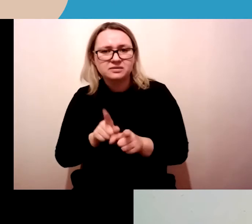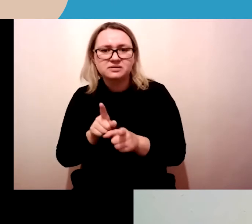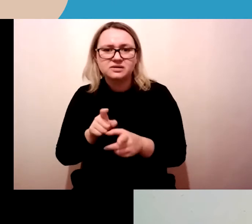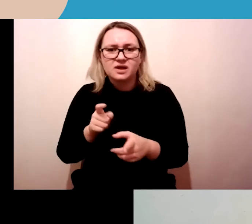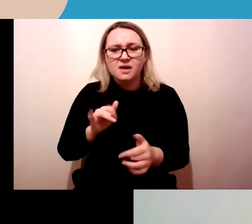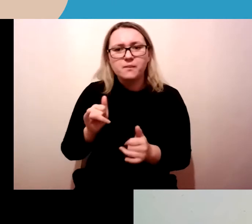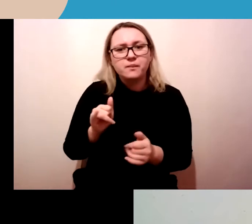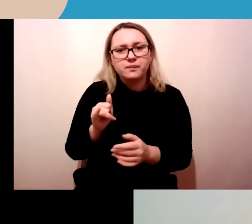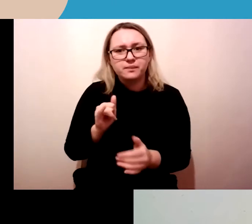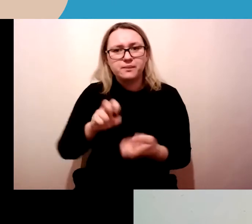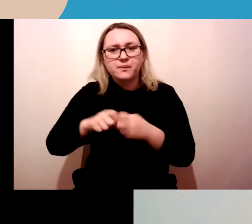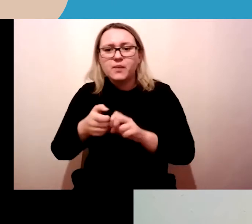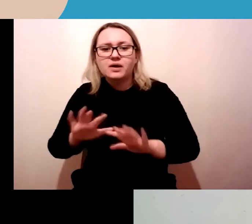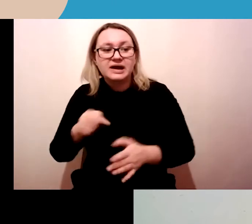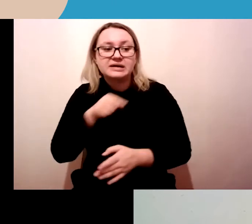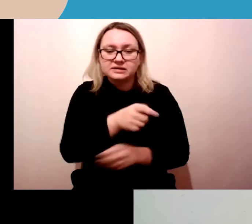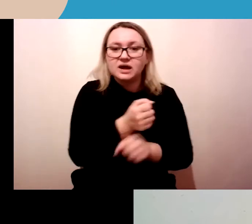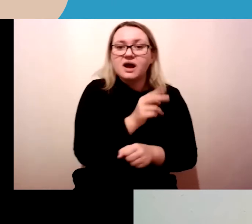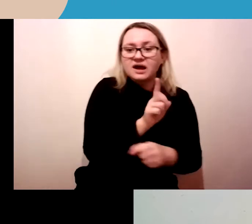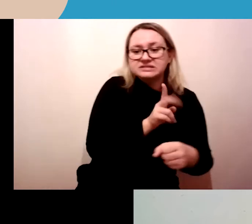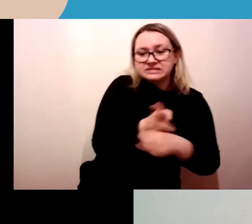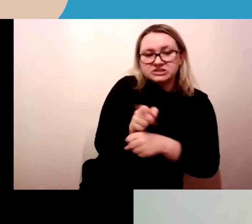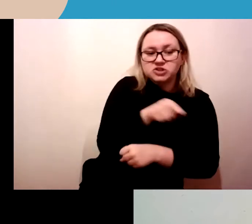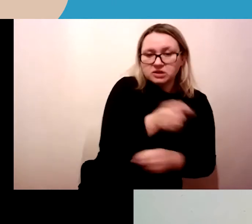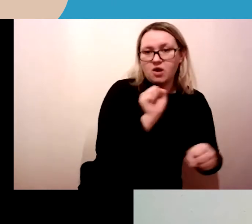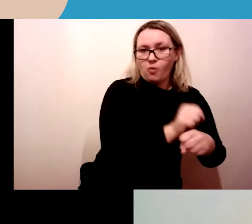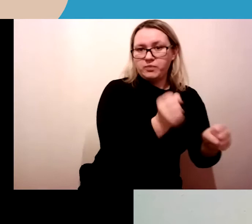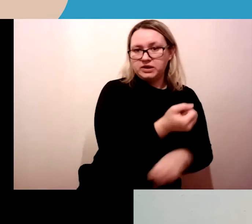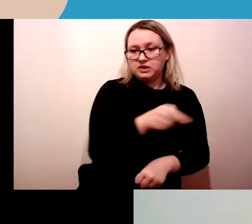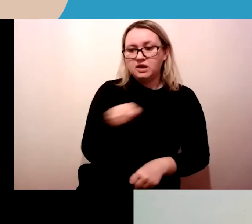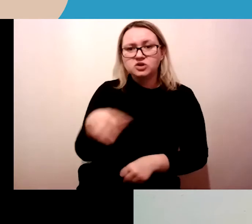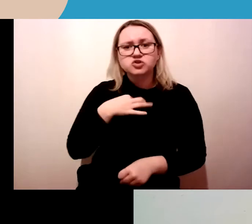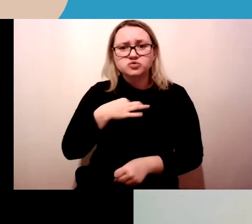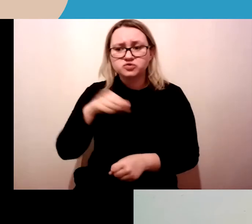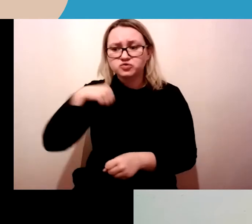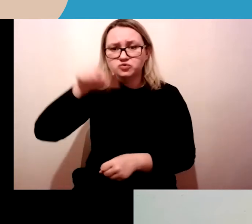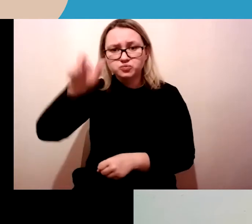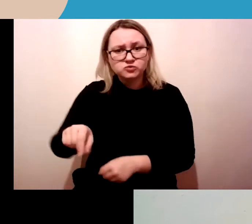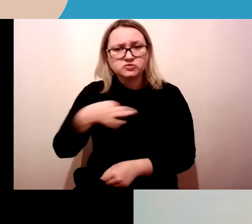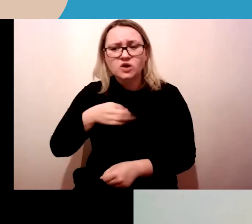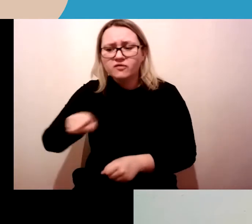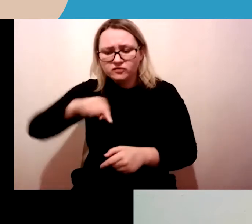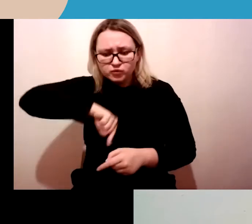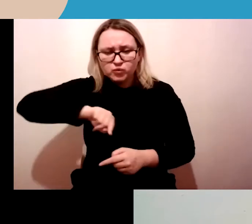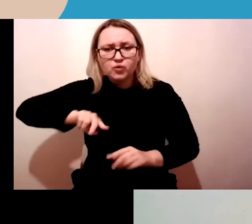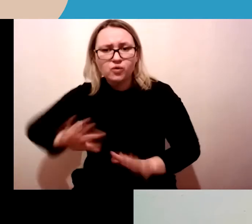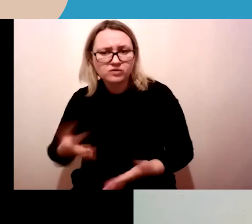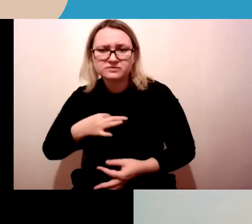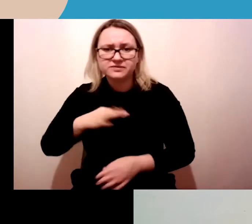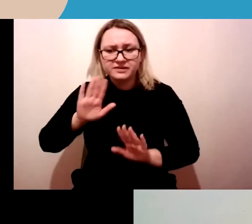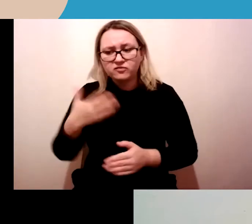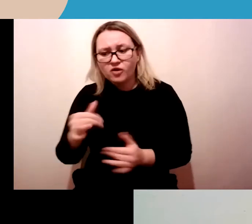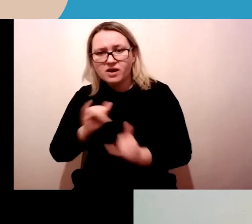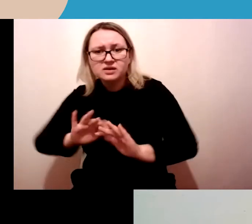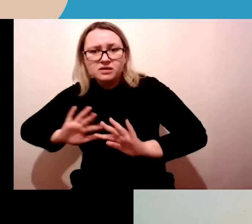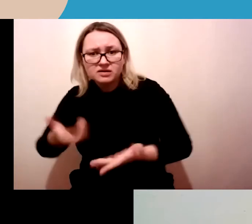way that is typical for a girl. So there should be a clear boundary that